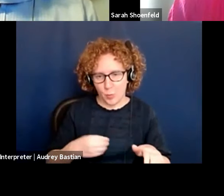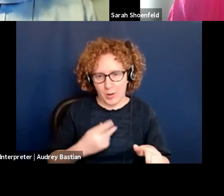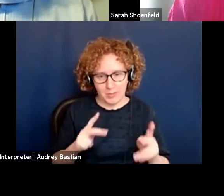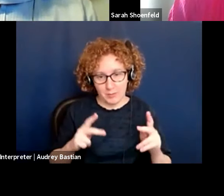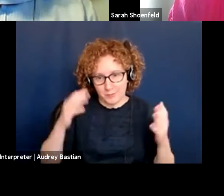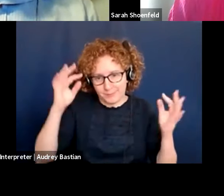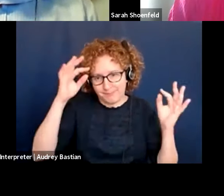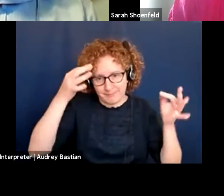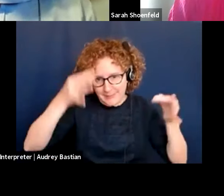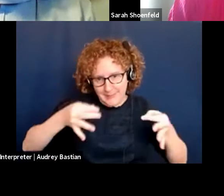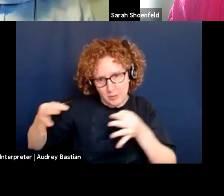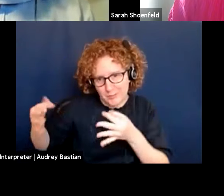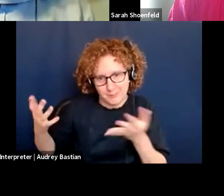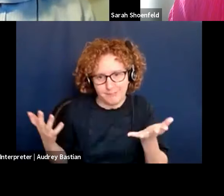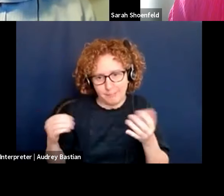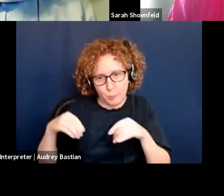Right, yeah, Sarah? I mean, they were,